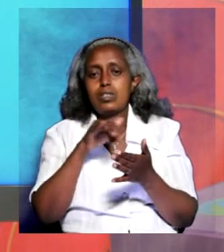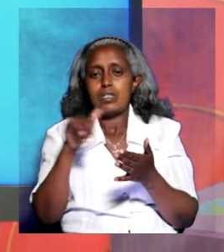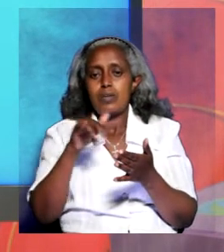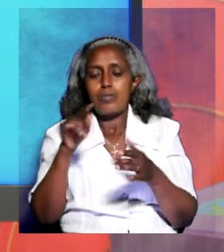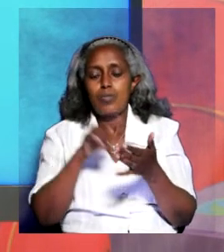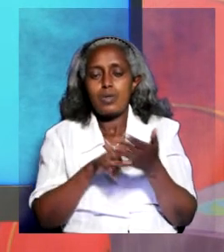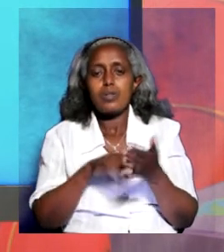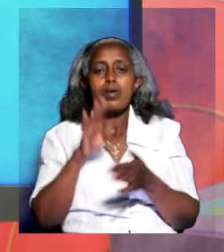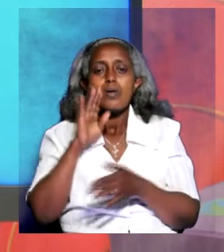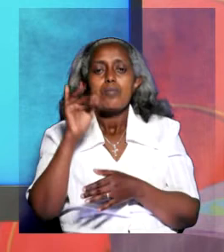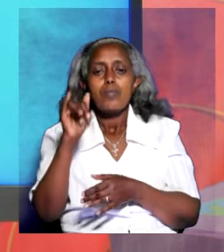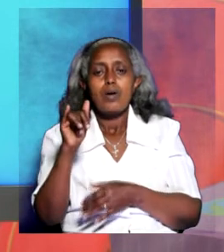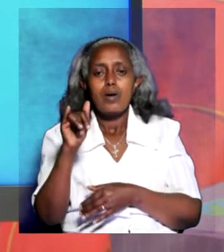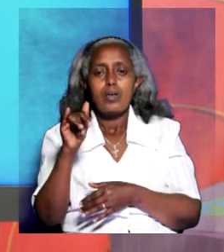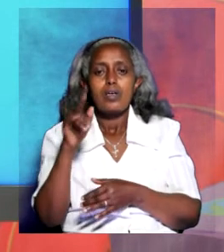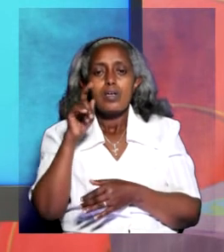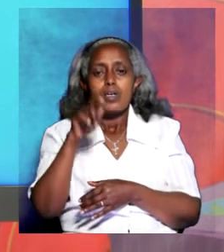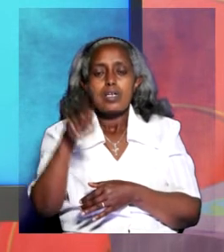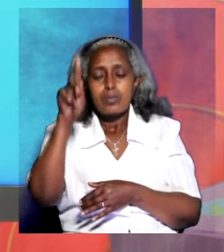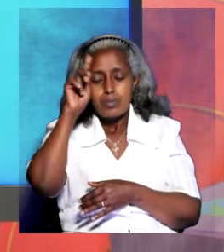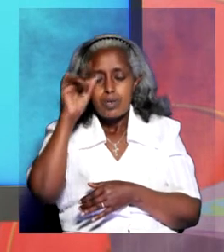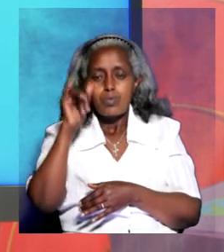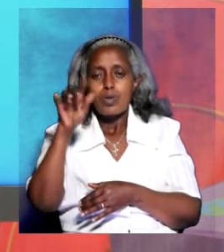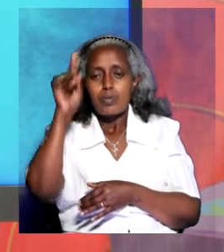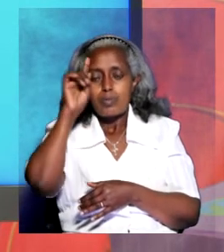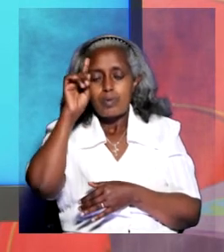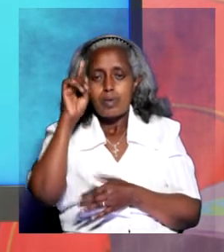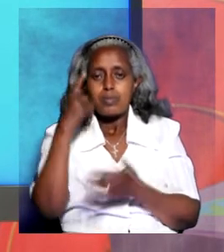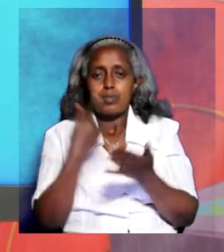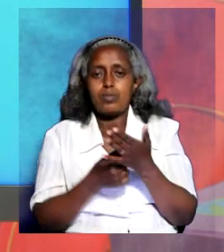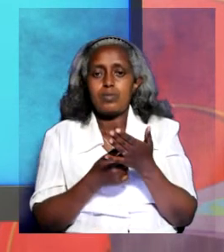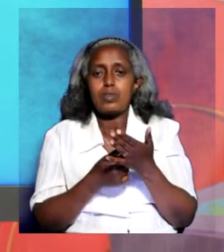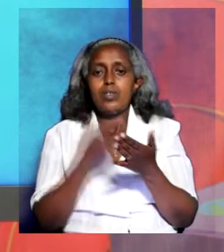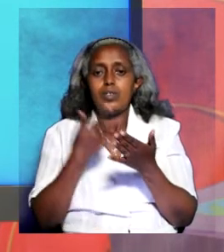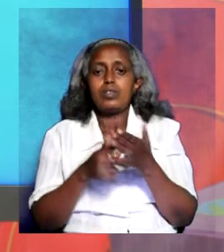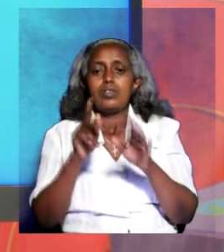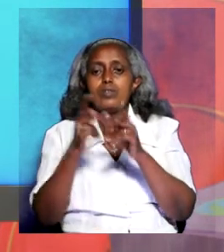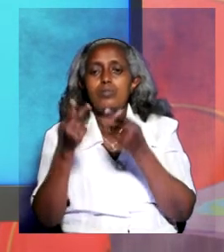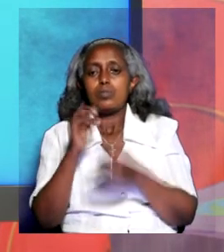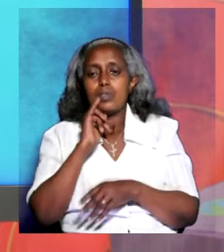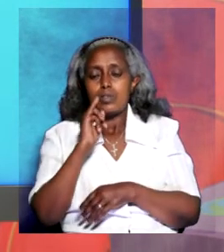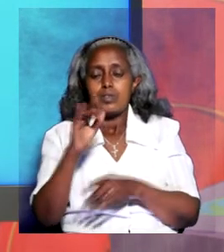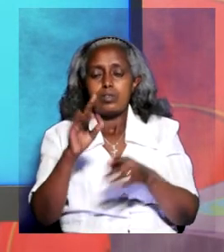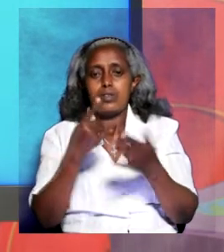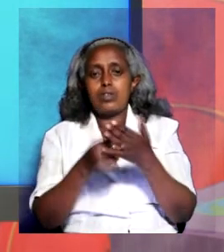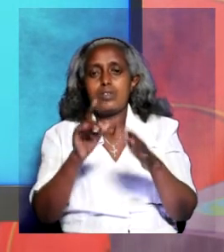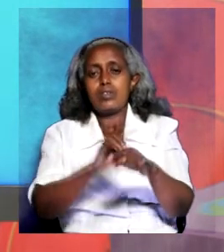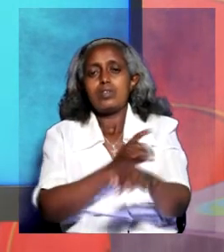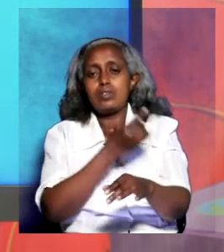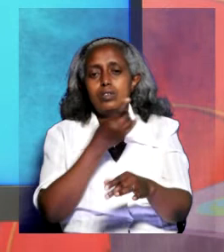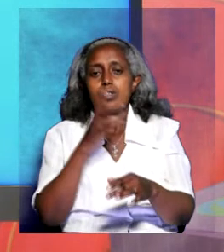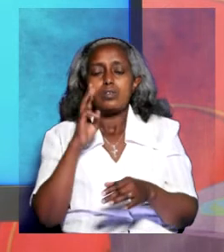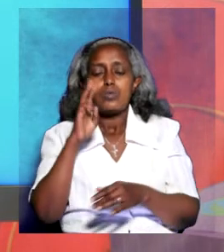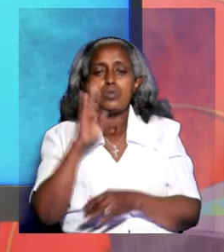assume the same point by x prime y prime. So this part, this distance will